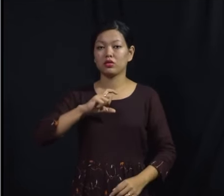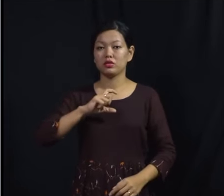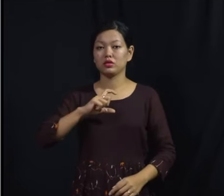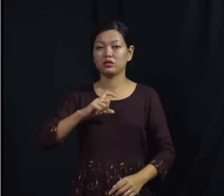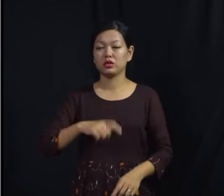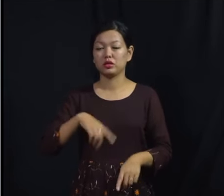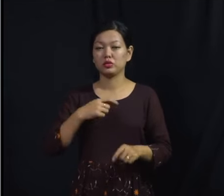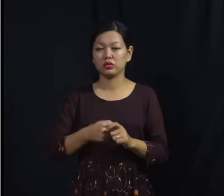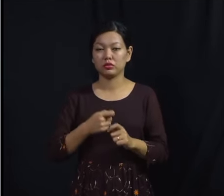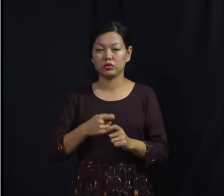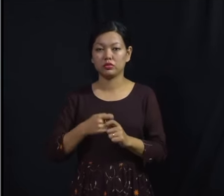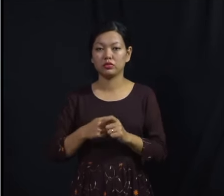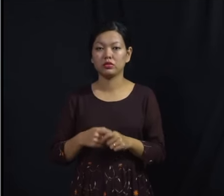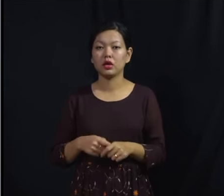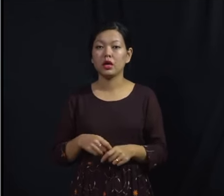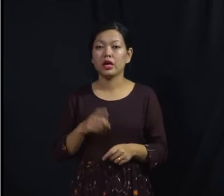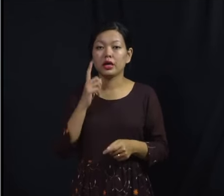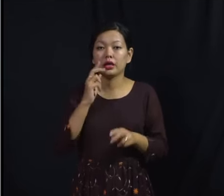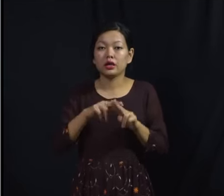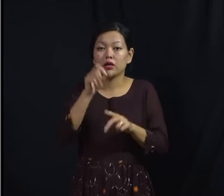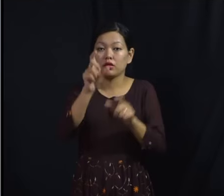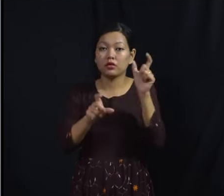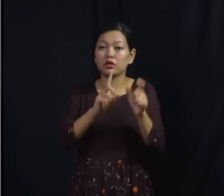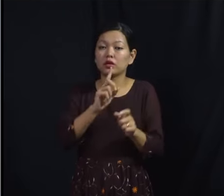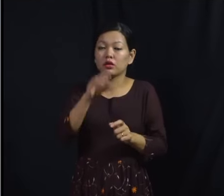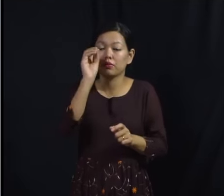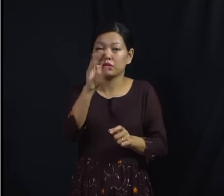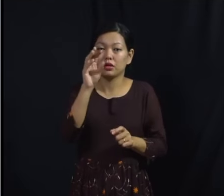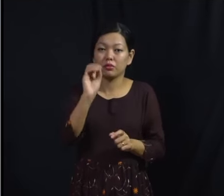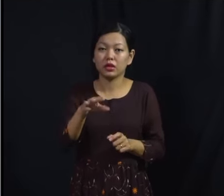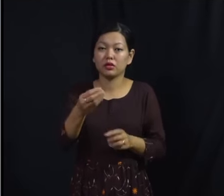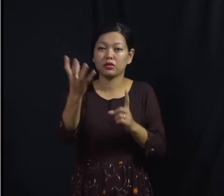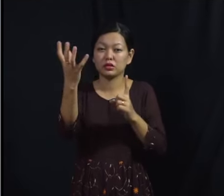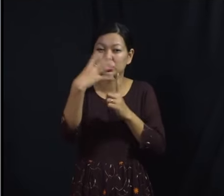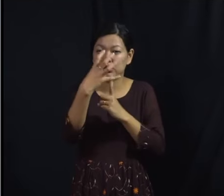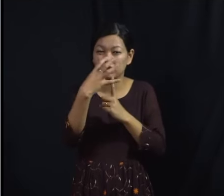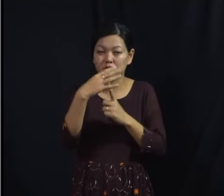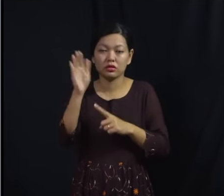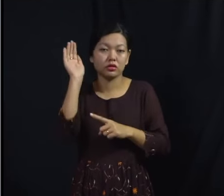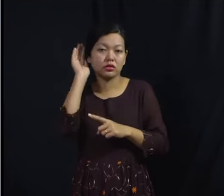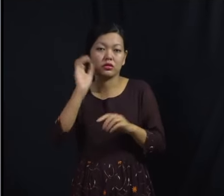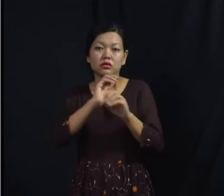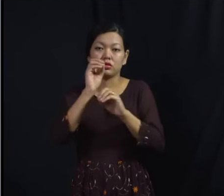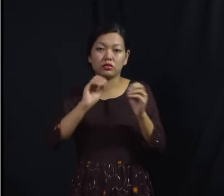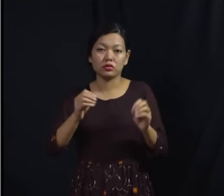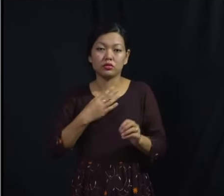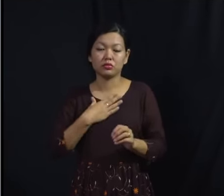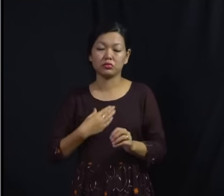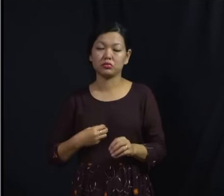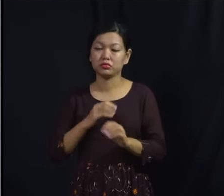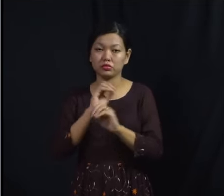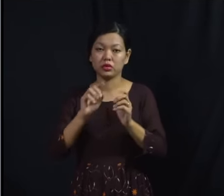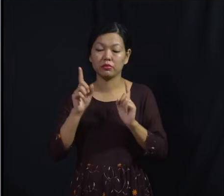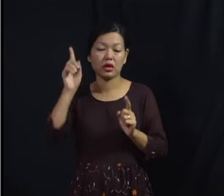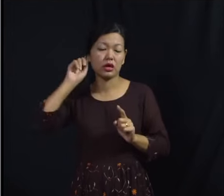naysayers who said that no, girls are not supposed to go and work, no, girls are not supposed to get a higher education,